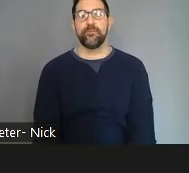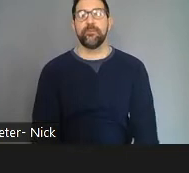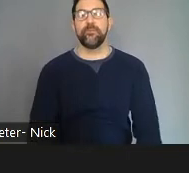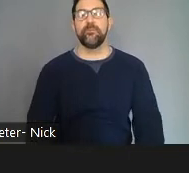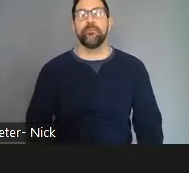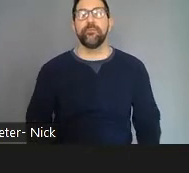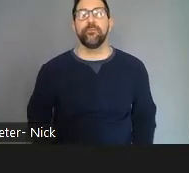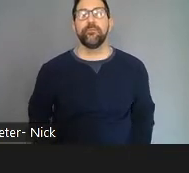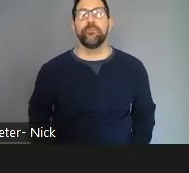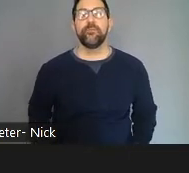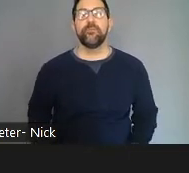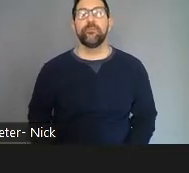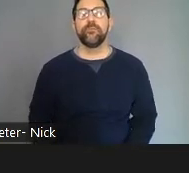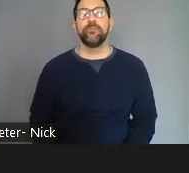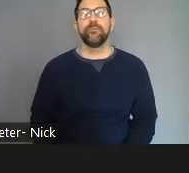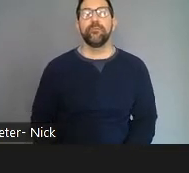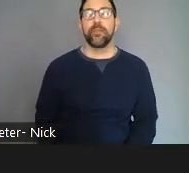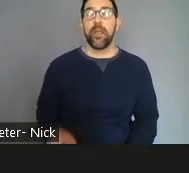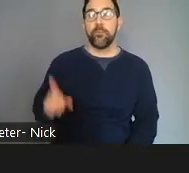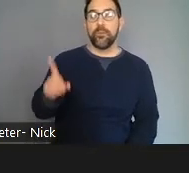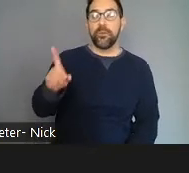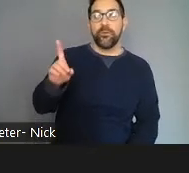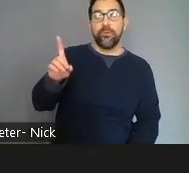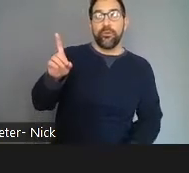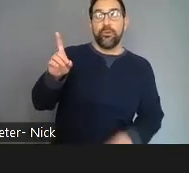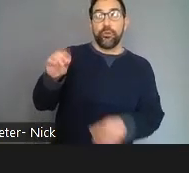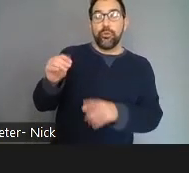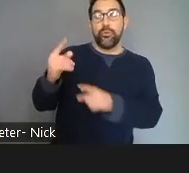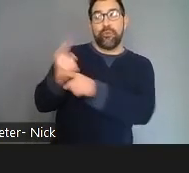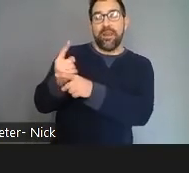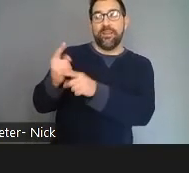of the listen and do right. Do what you're supposed to be doing.